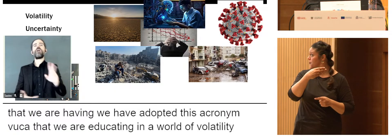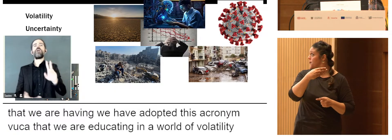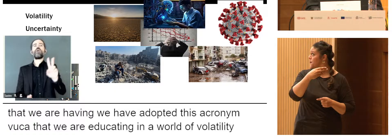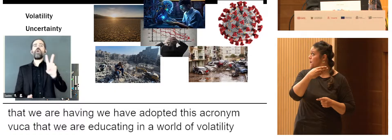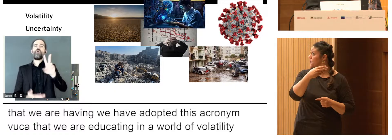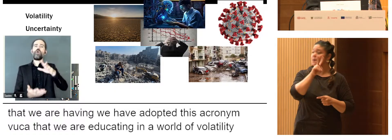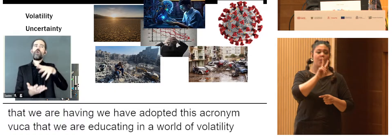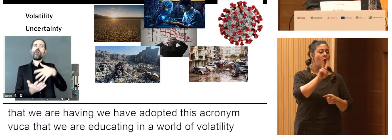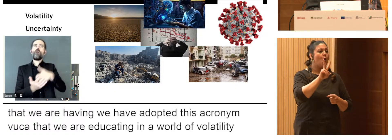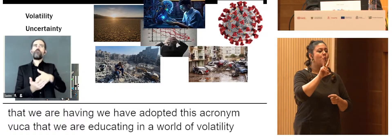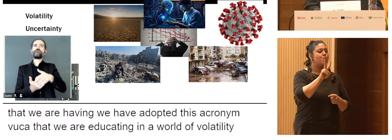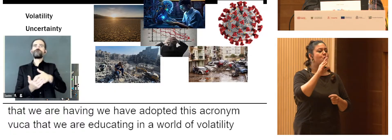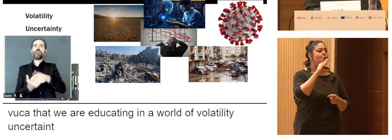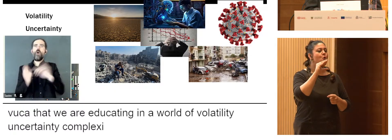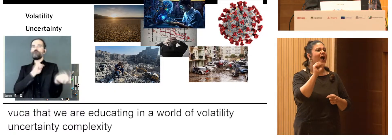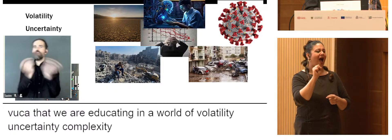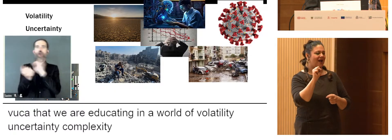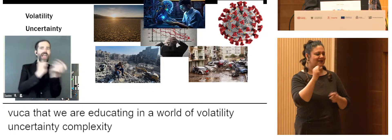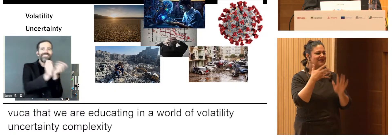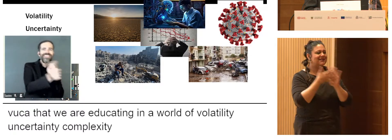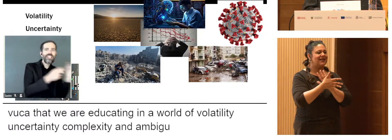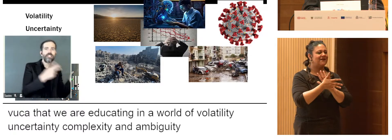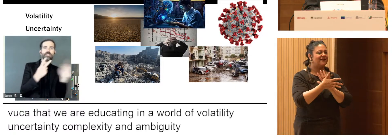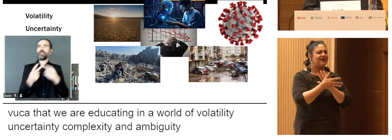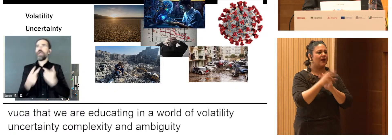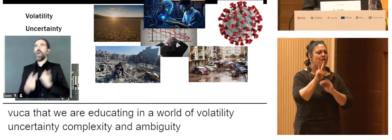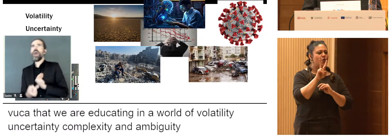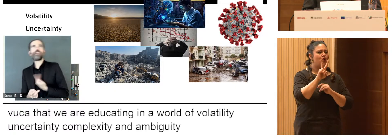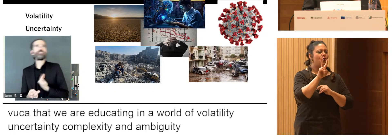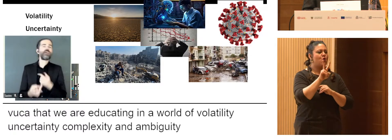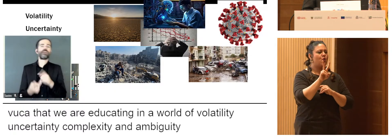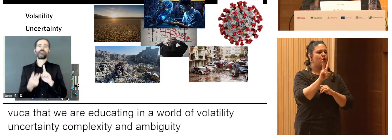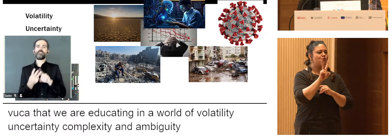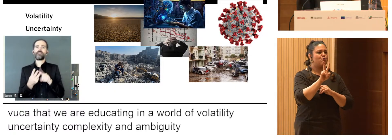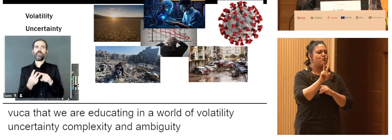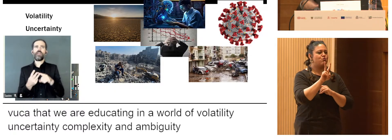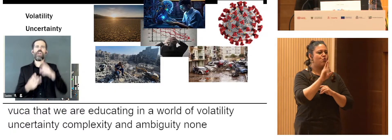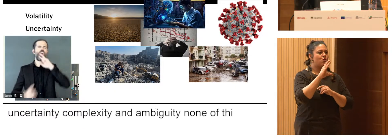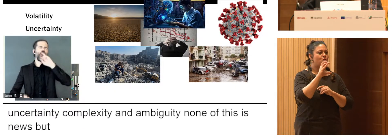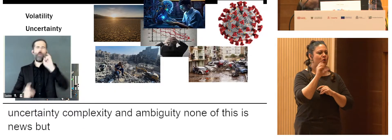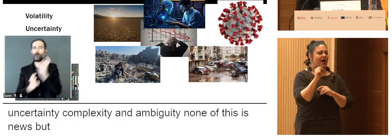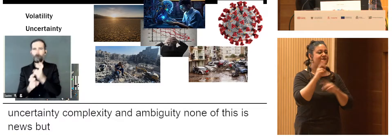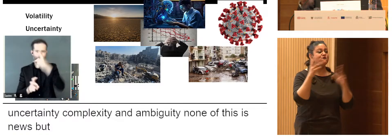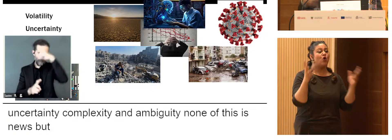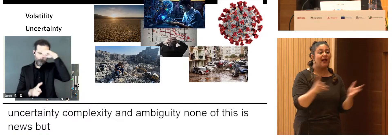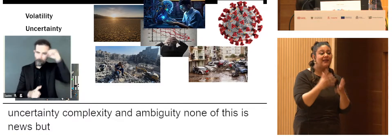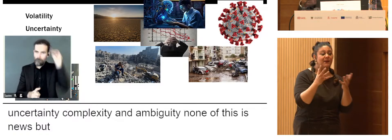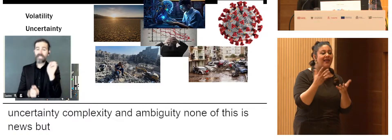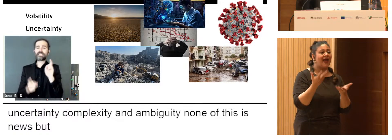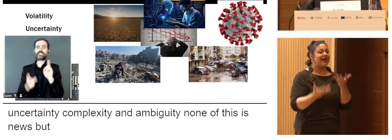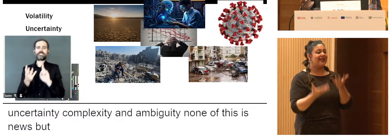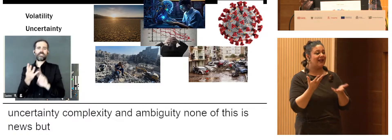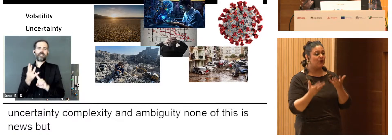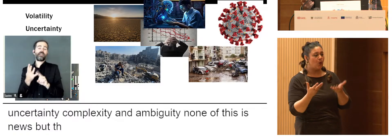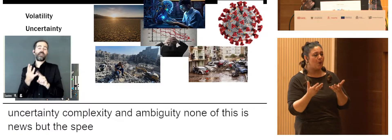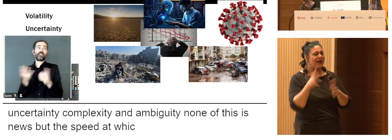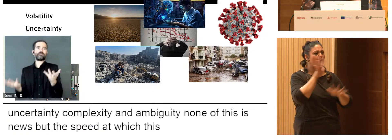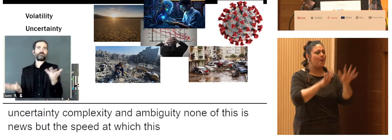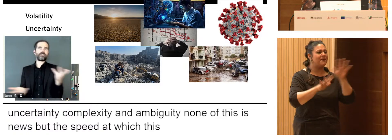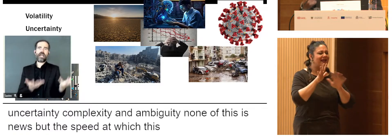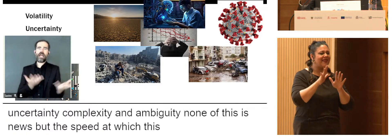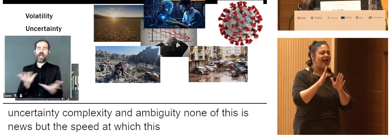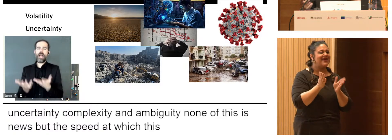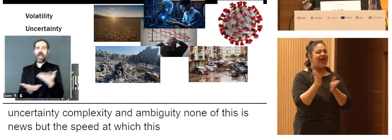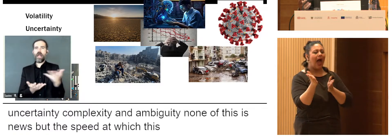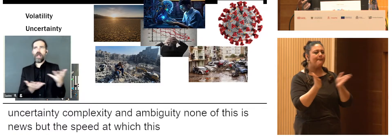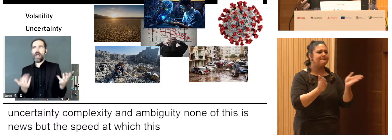uncertainty, complexity, and ambiguity. None of this is news, but the speed at which this is happening